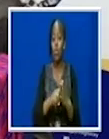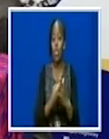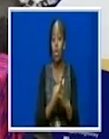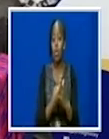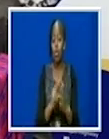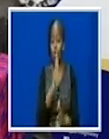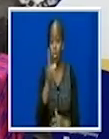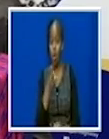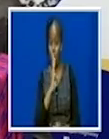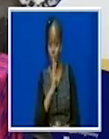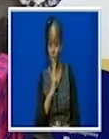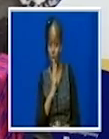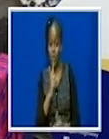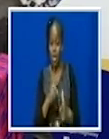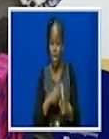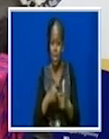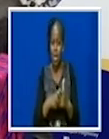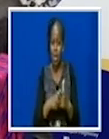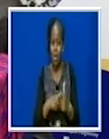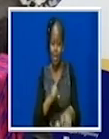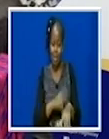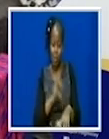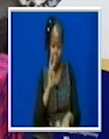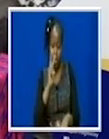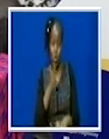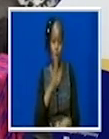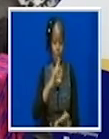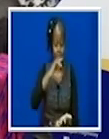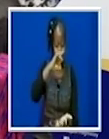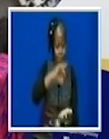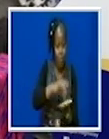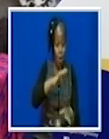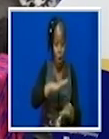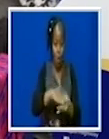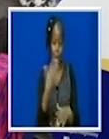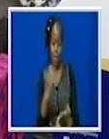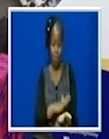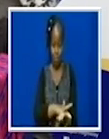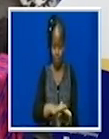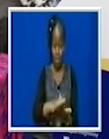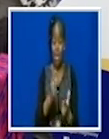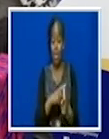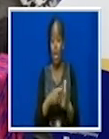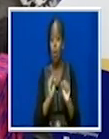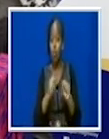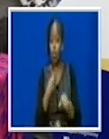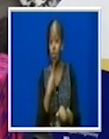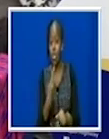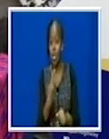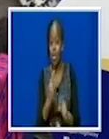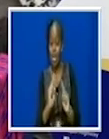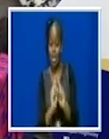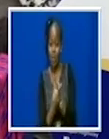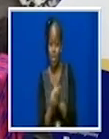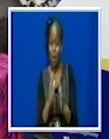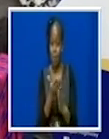water, and then based on how water drop behaves on the surface of the Manila paper, we will be able to tell a distinction clearly between